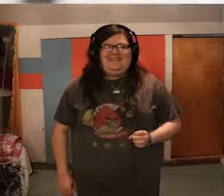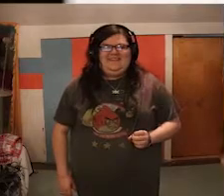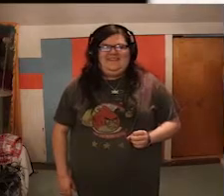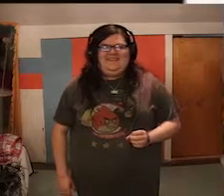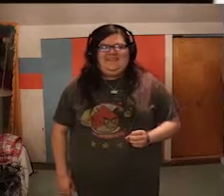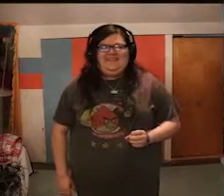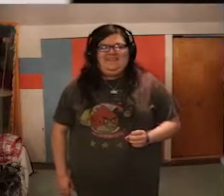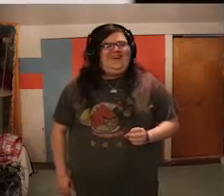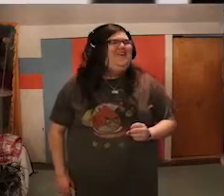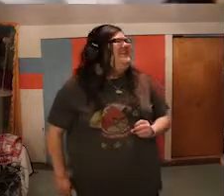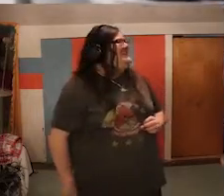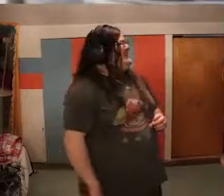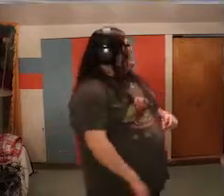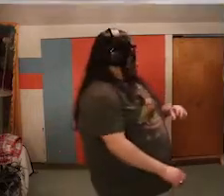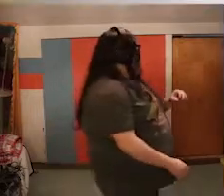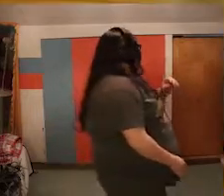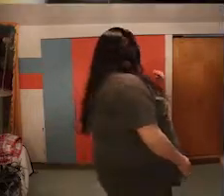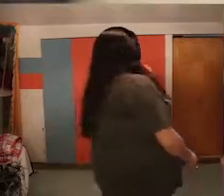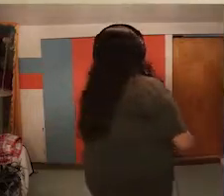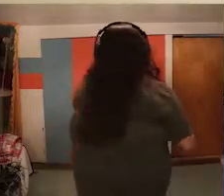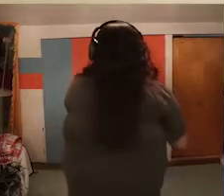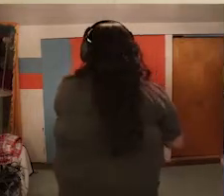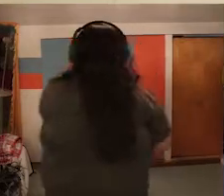something for you to do. I'm a wank. Oh my god.